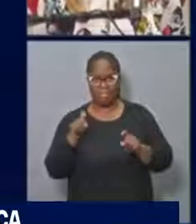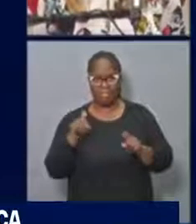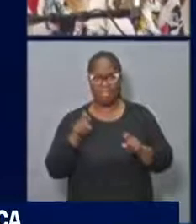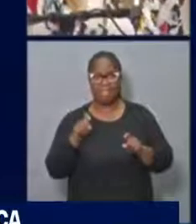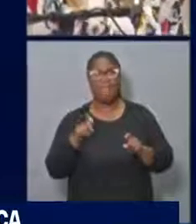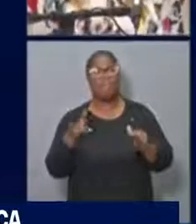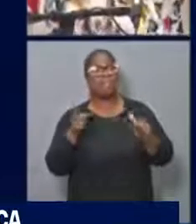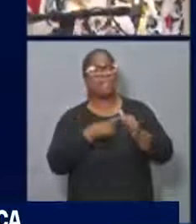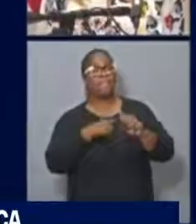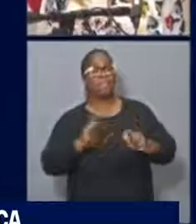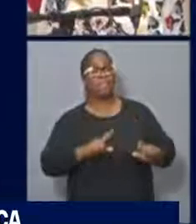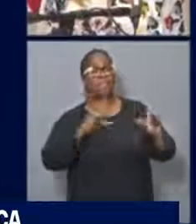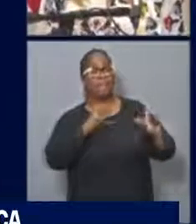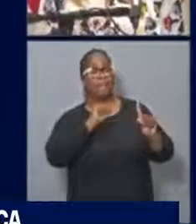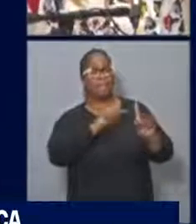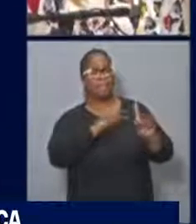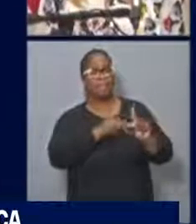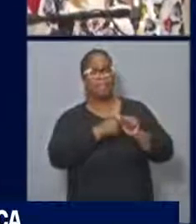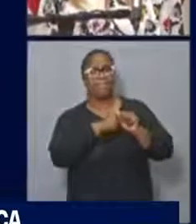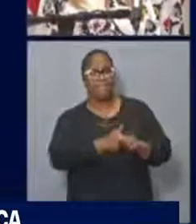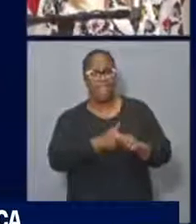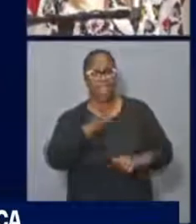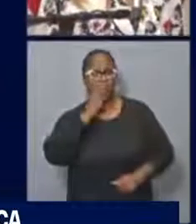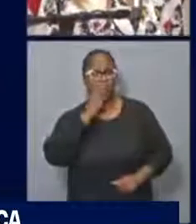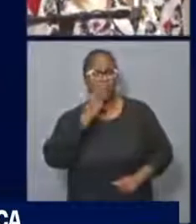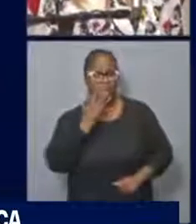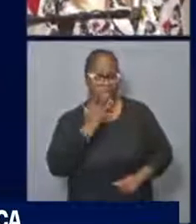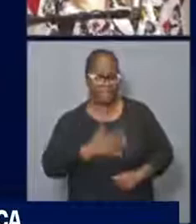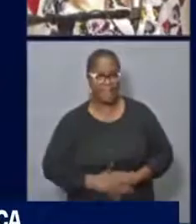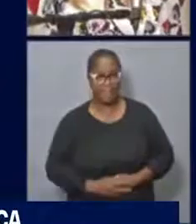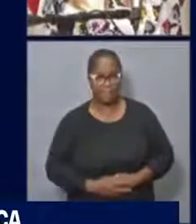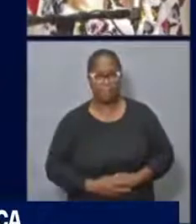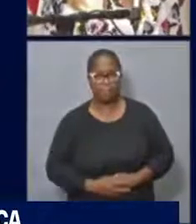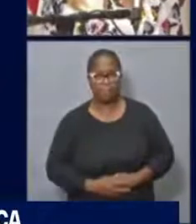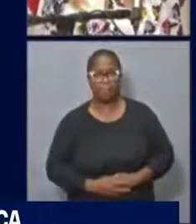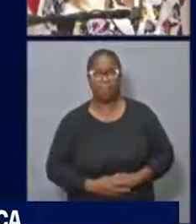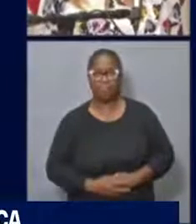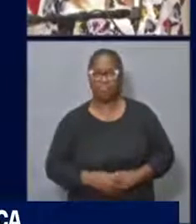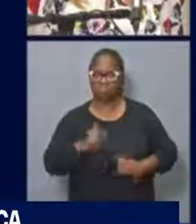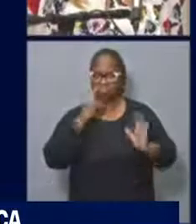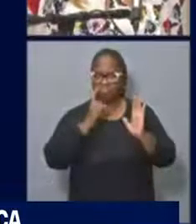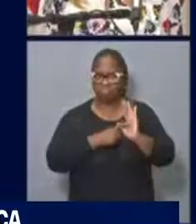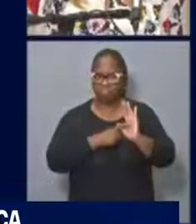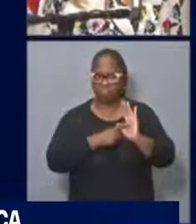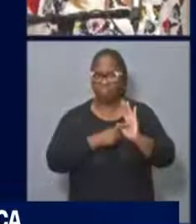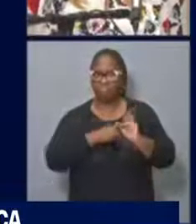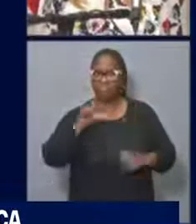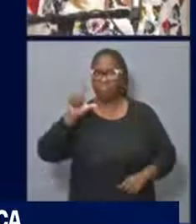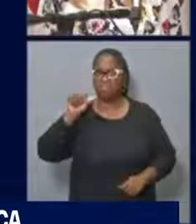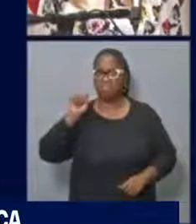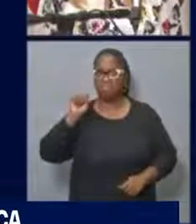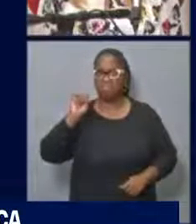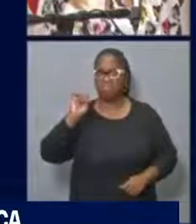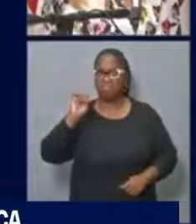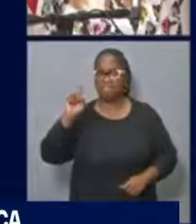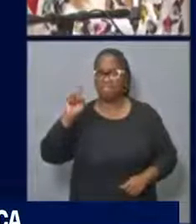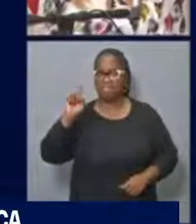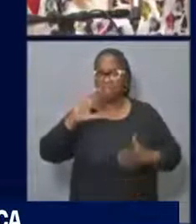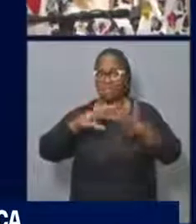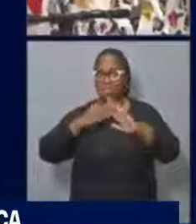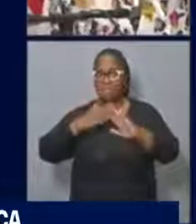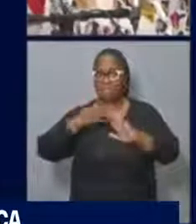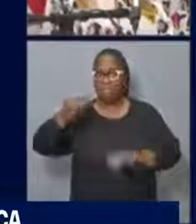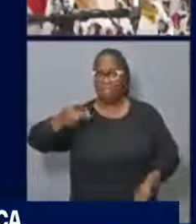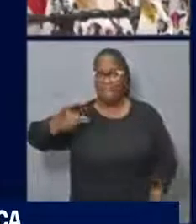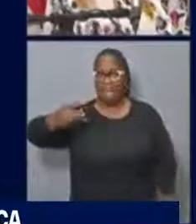test positivity by race. The rate of positive tests is much higher among the Latinx community than it